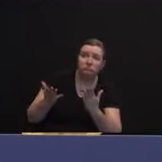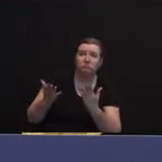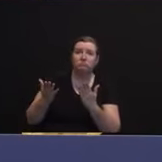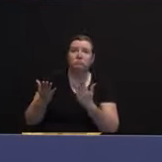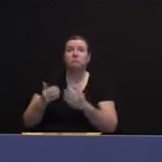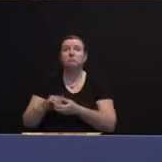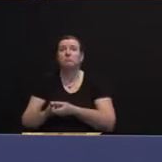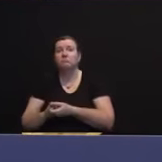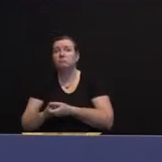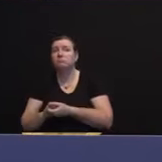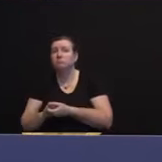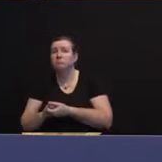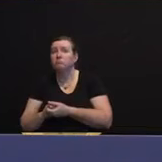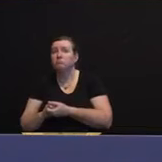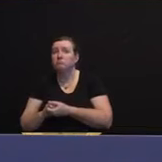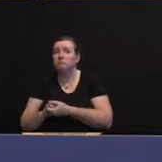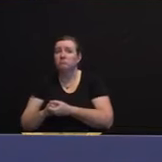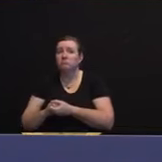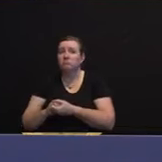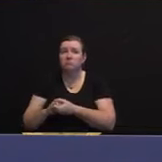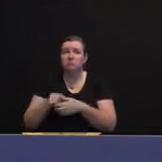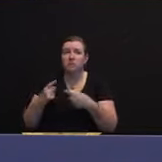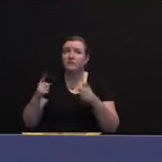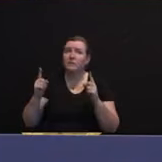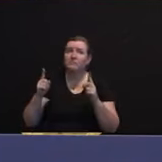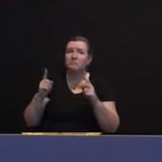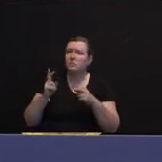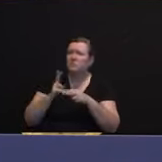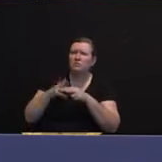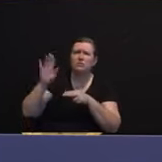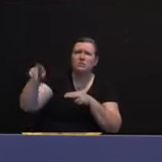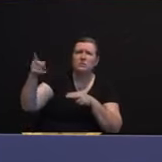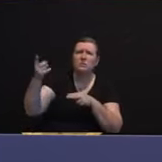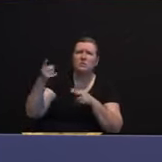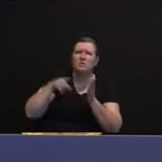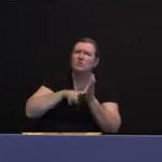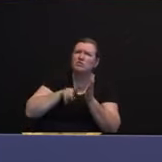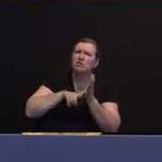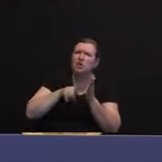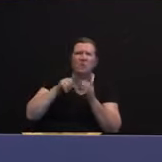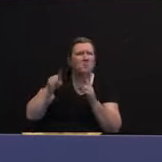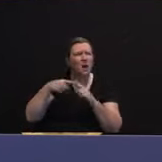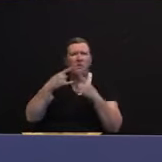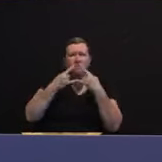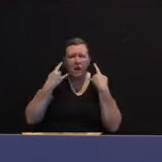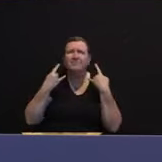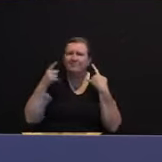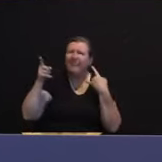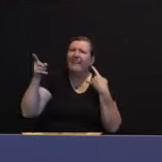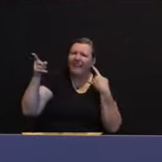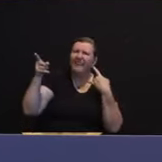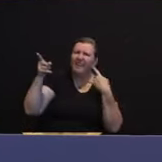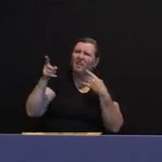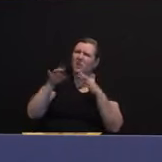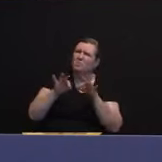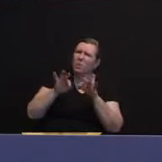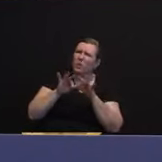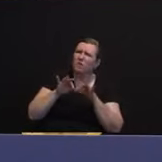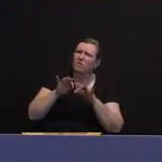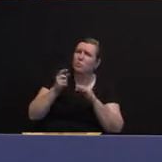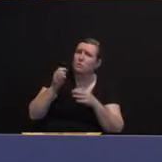mentioned, Governor, the study about masks and the importance of it. What is your message to the